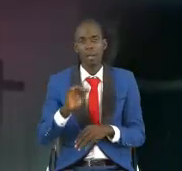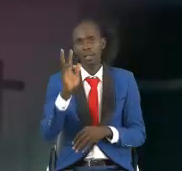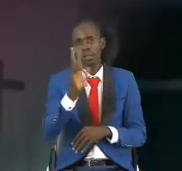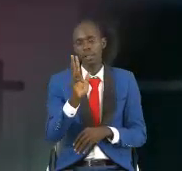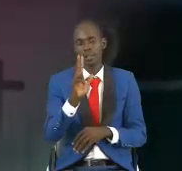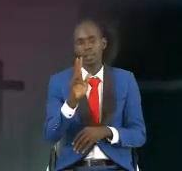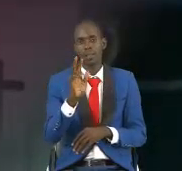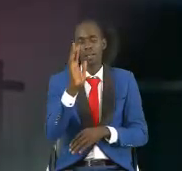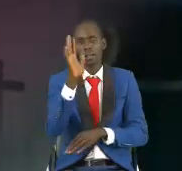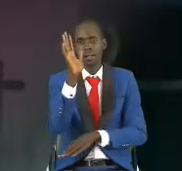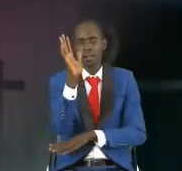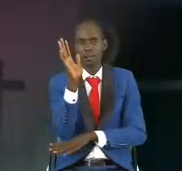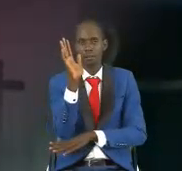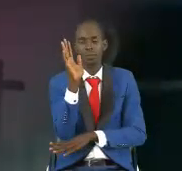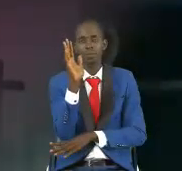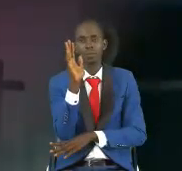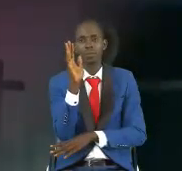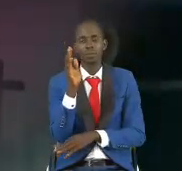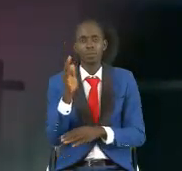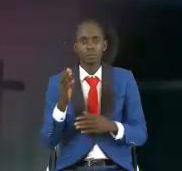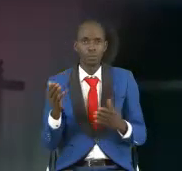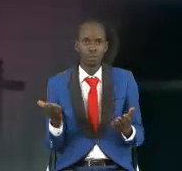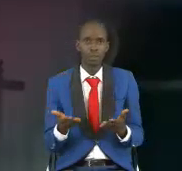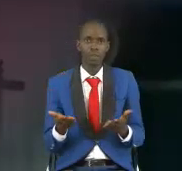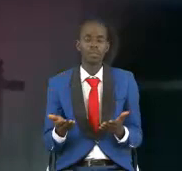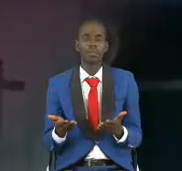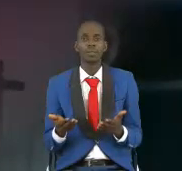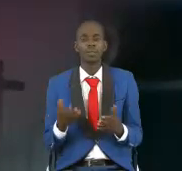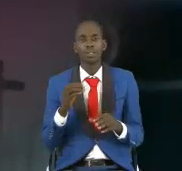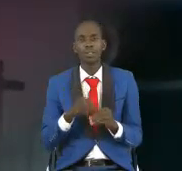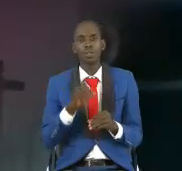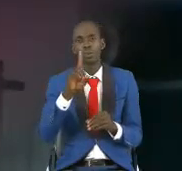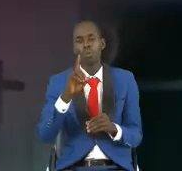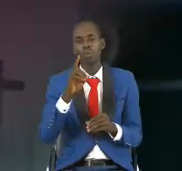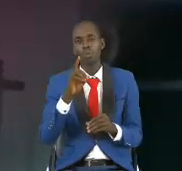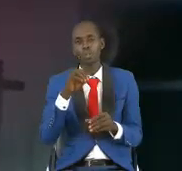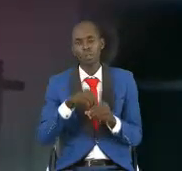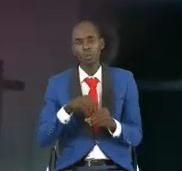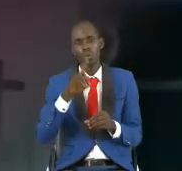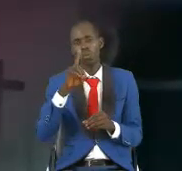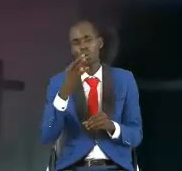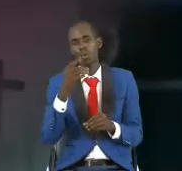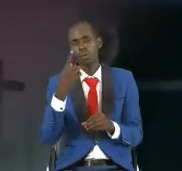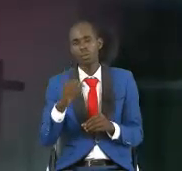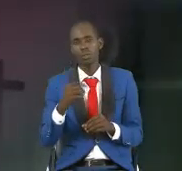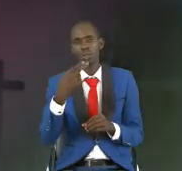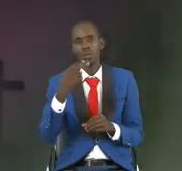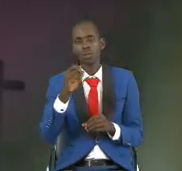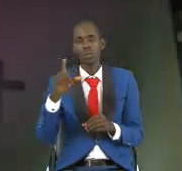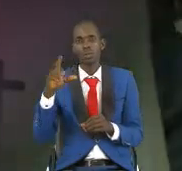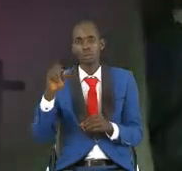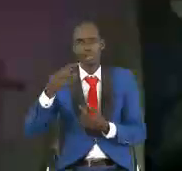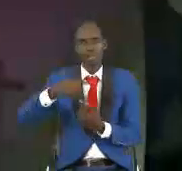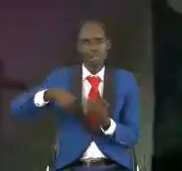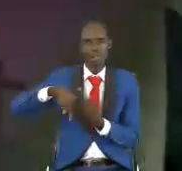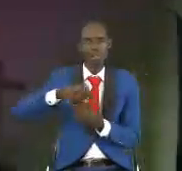tomorrow, right on this ground, in one of the halls of the university here,